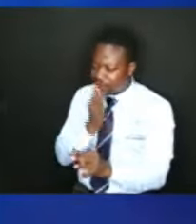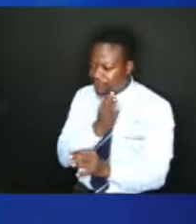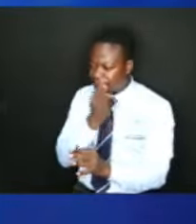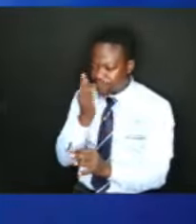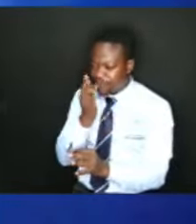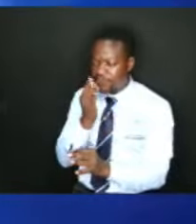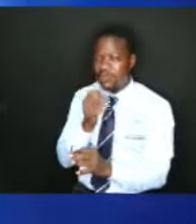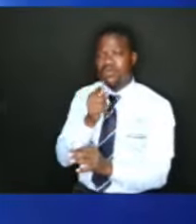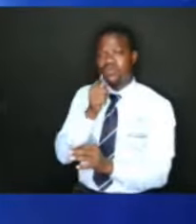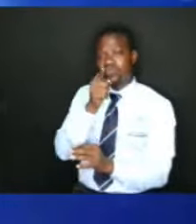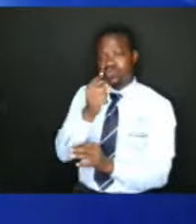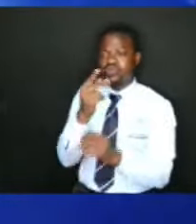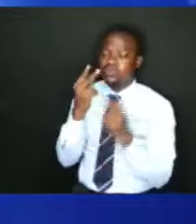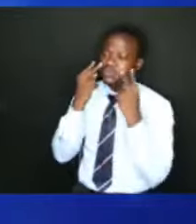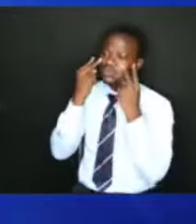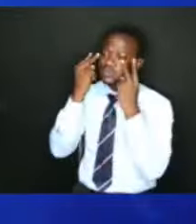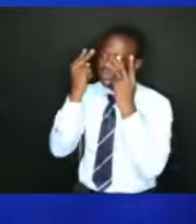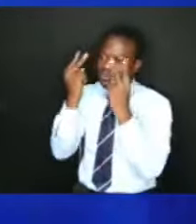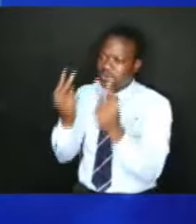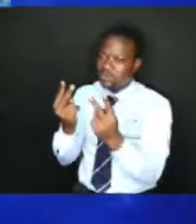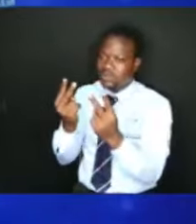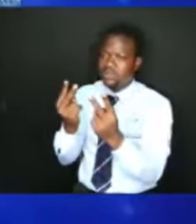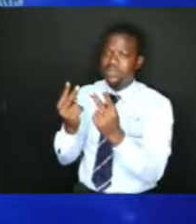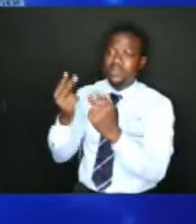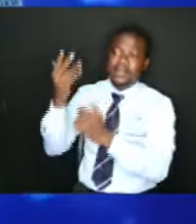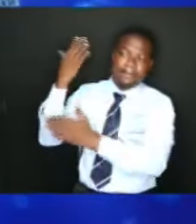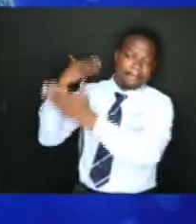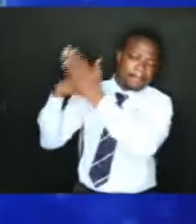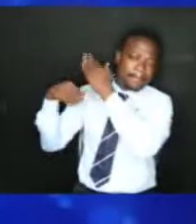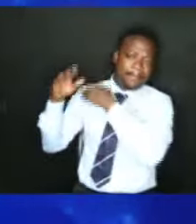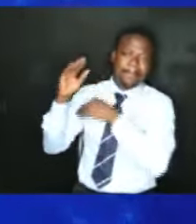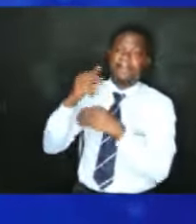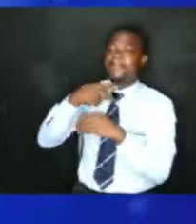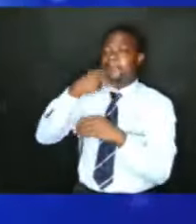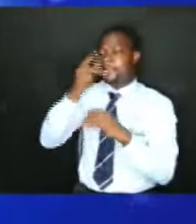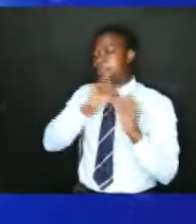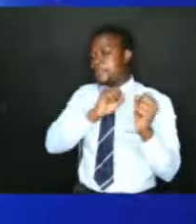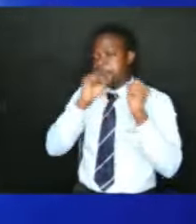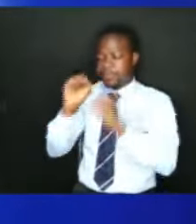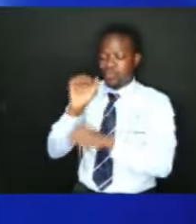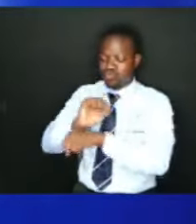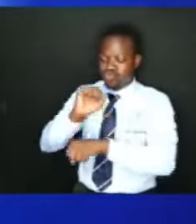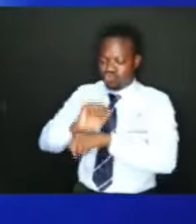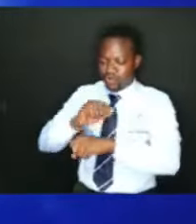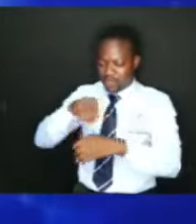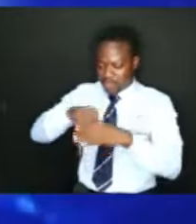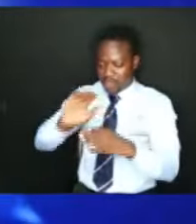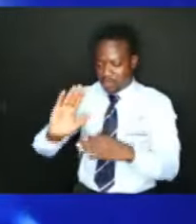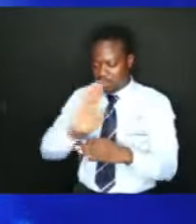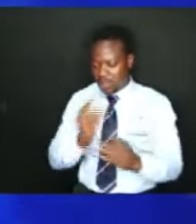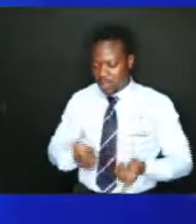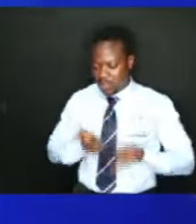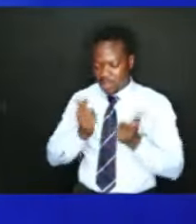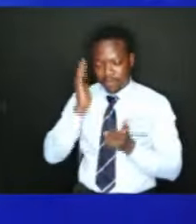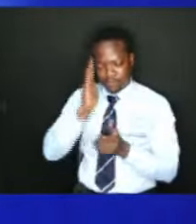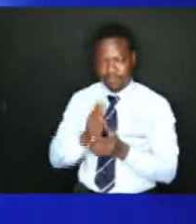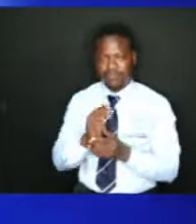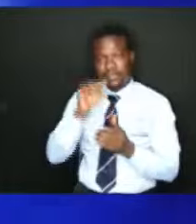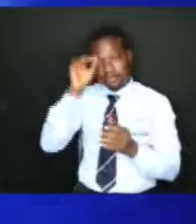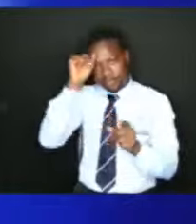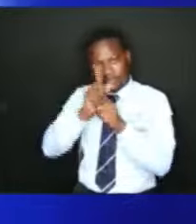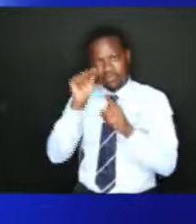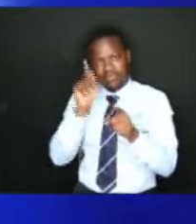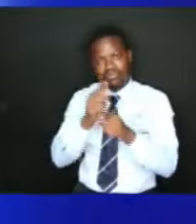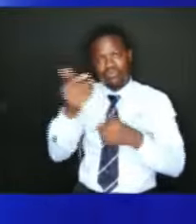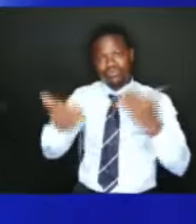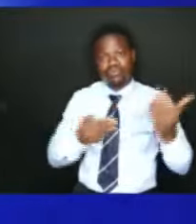we will see once again the ancient Pentecostal power at work in our lives. Beloved, we want to